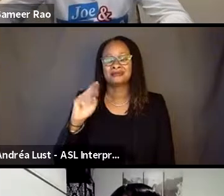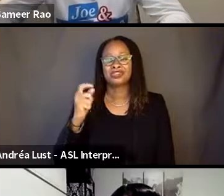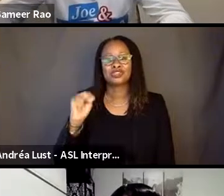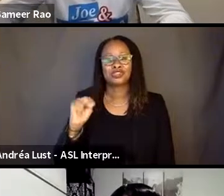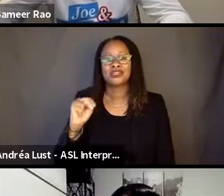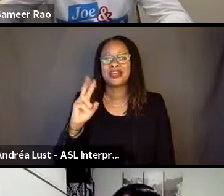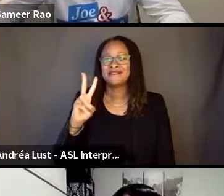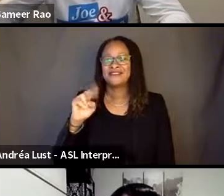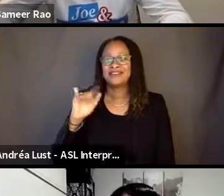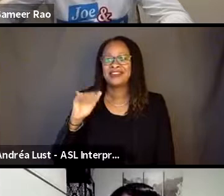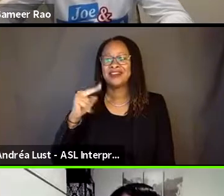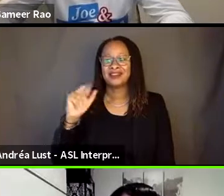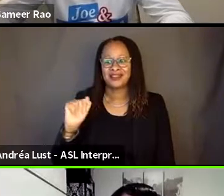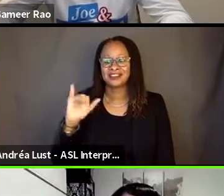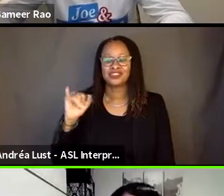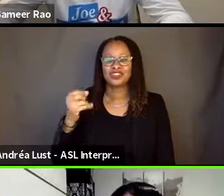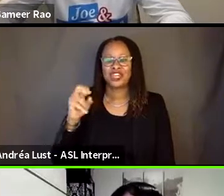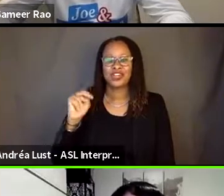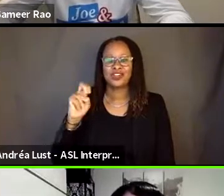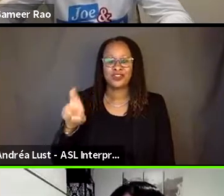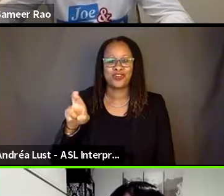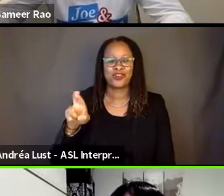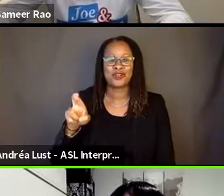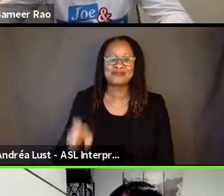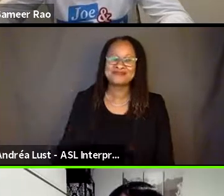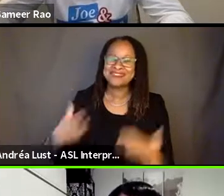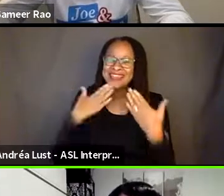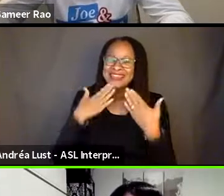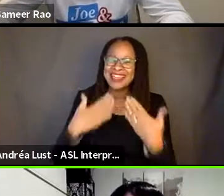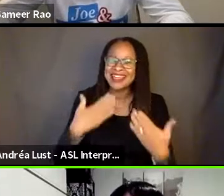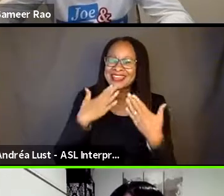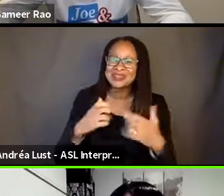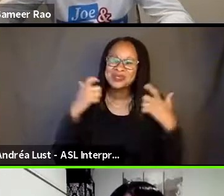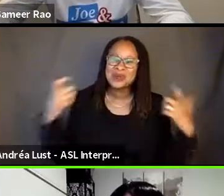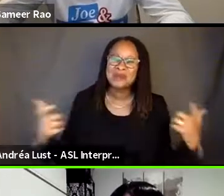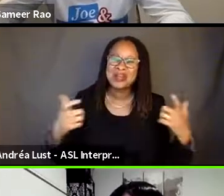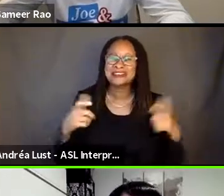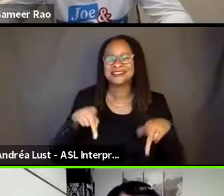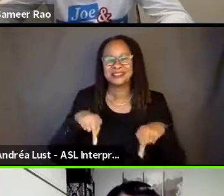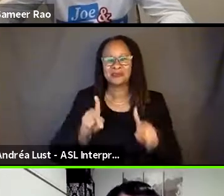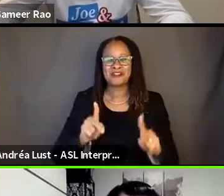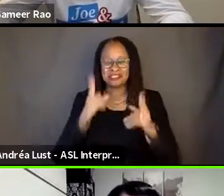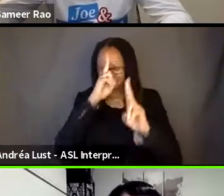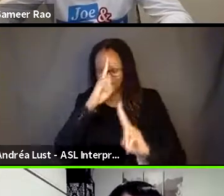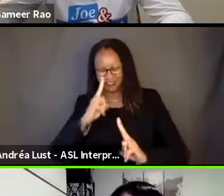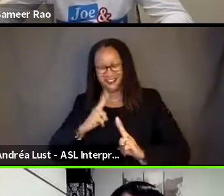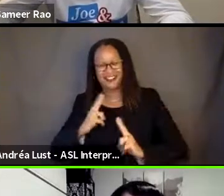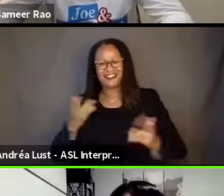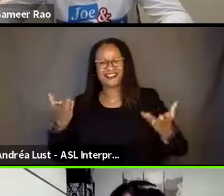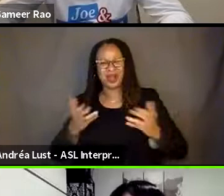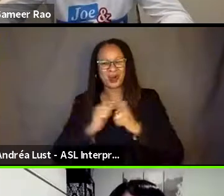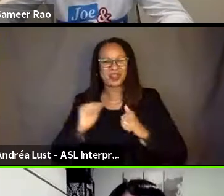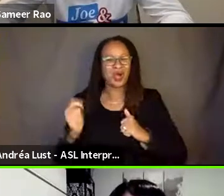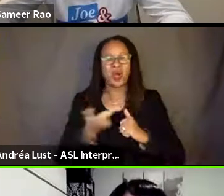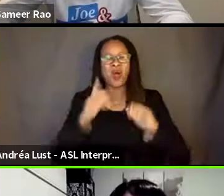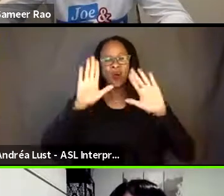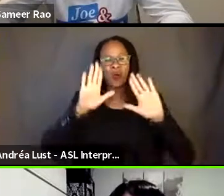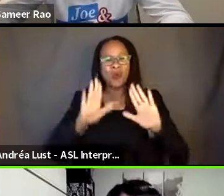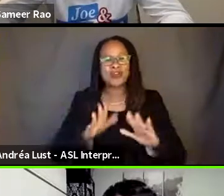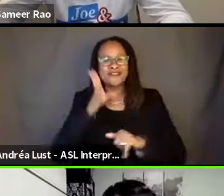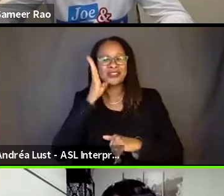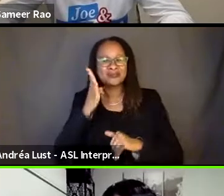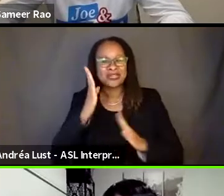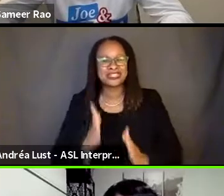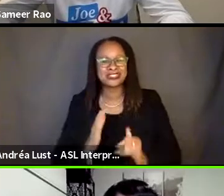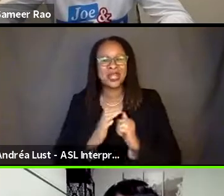Janer. Thank you so much. It's such a privilege and honor to be here with all these wonderful speakers,